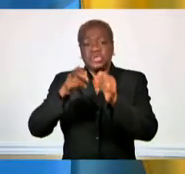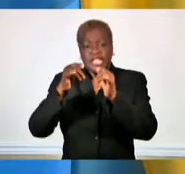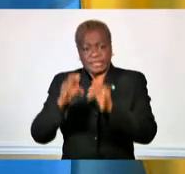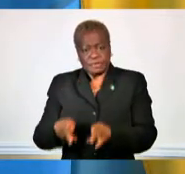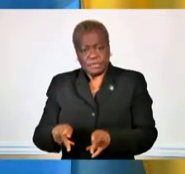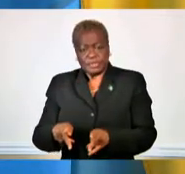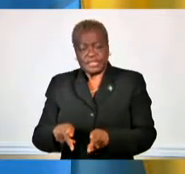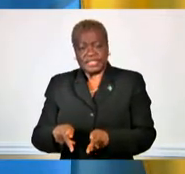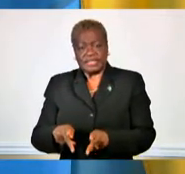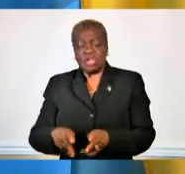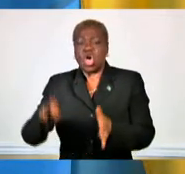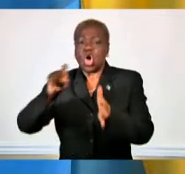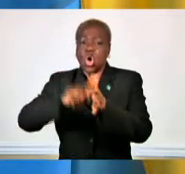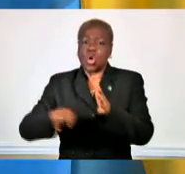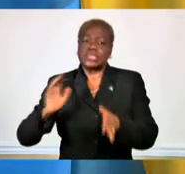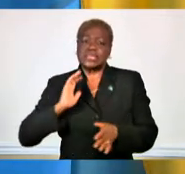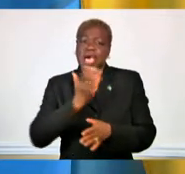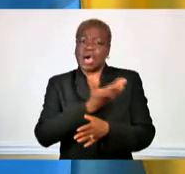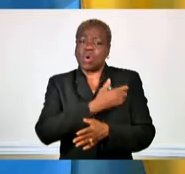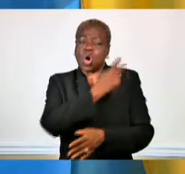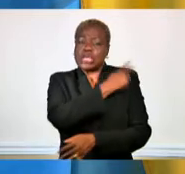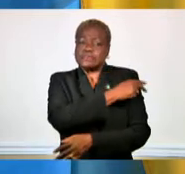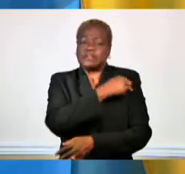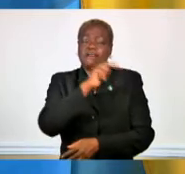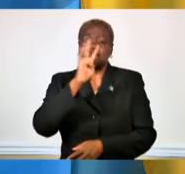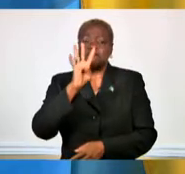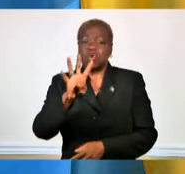individuals cost our hospital